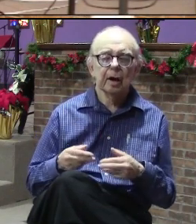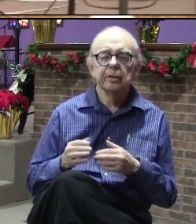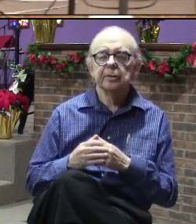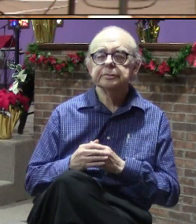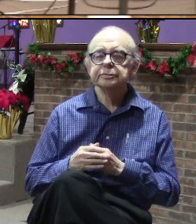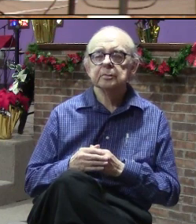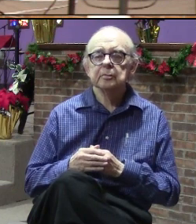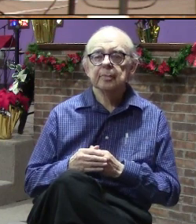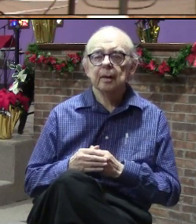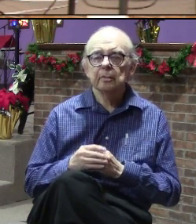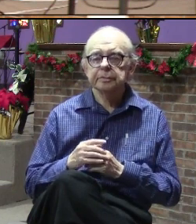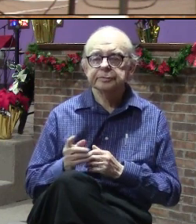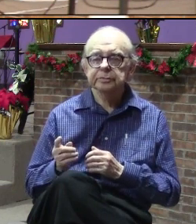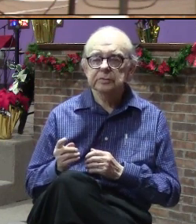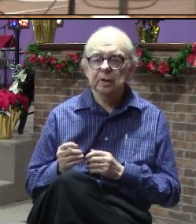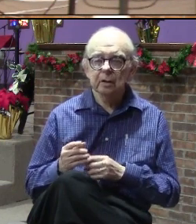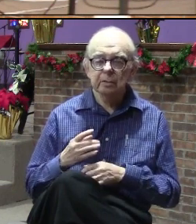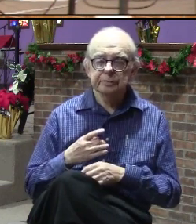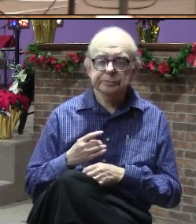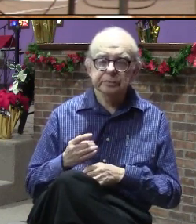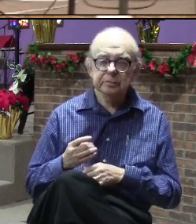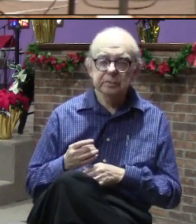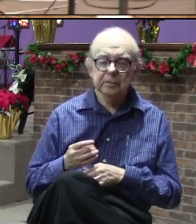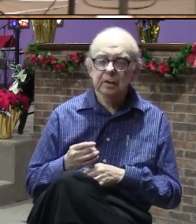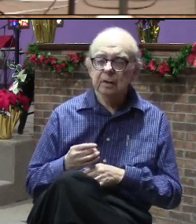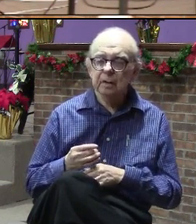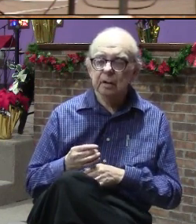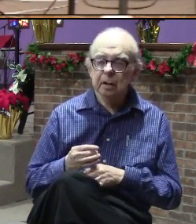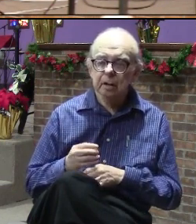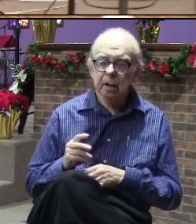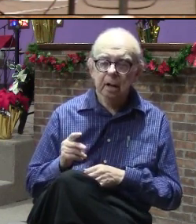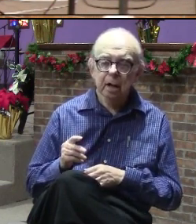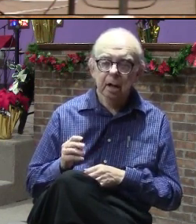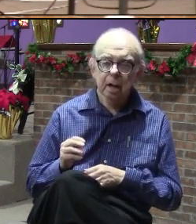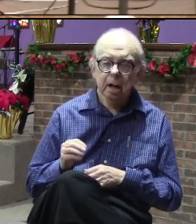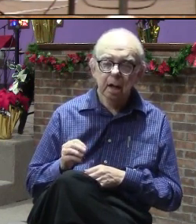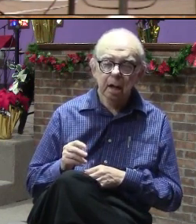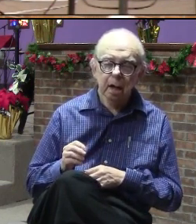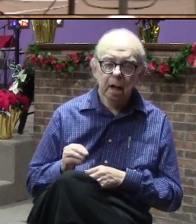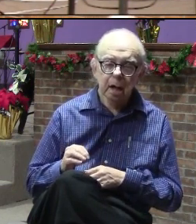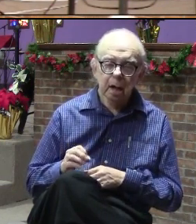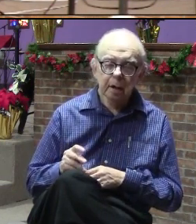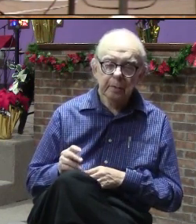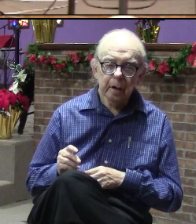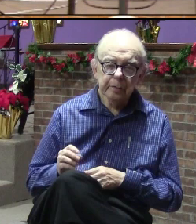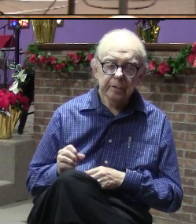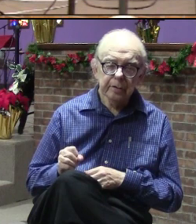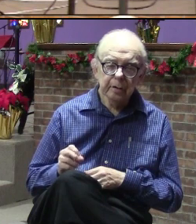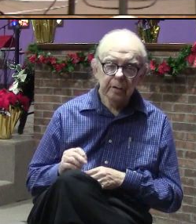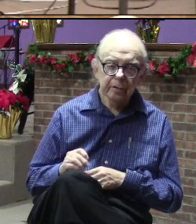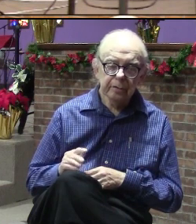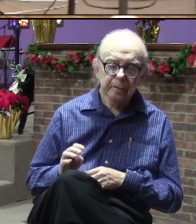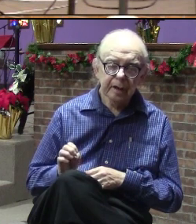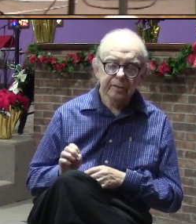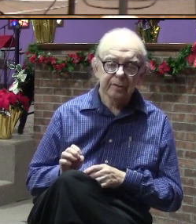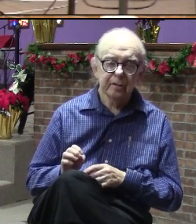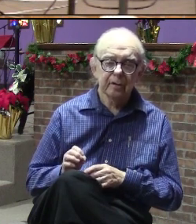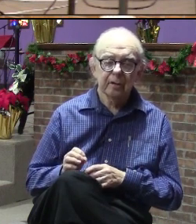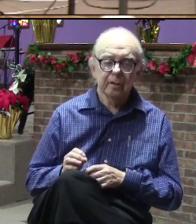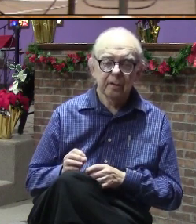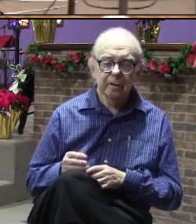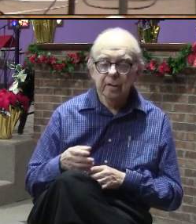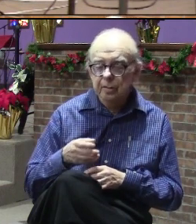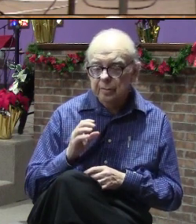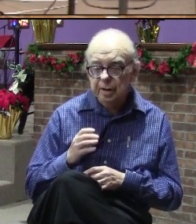And for those of you that like the pumpkin spice lattes right now at this time of the year, he's better than